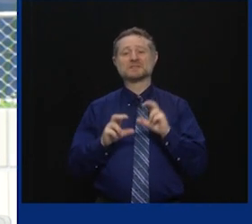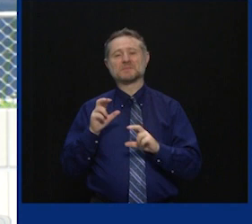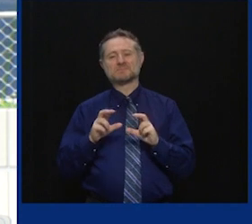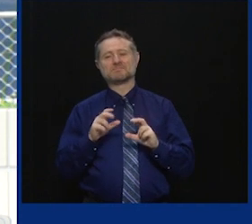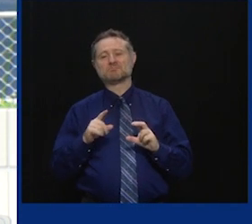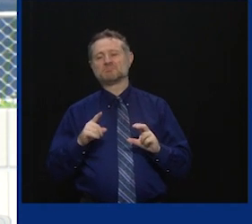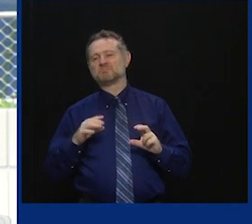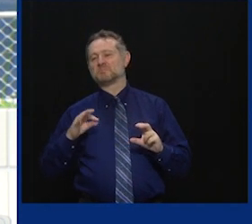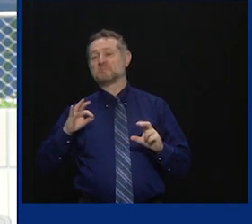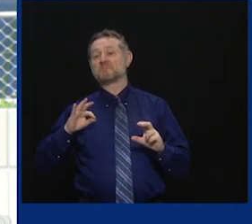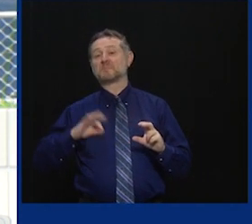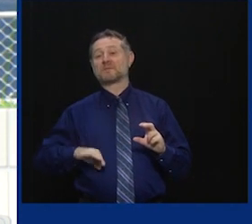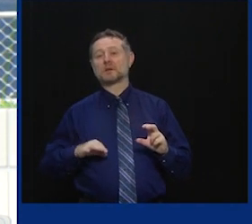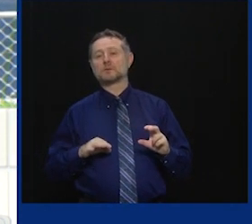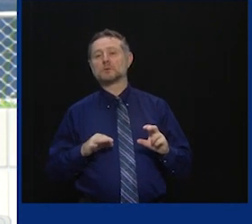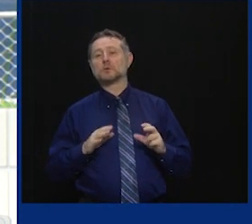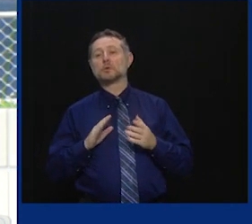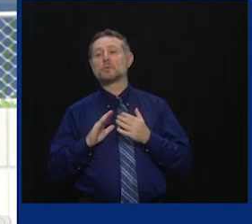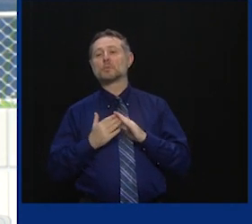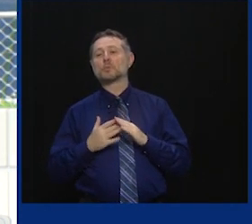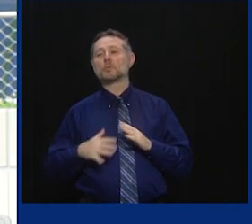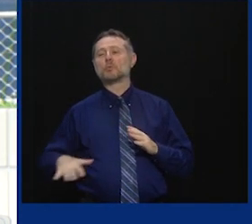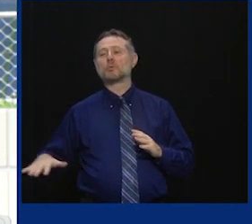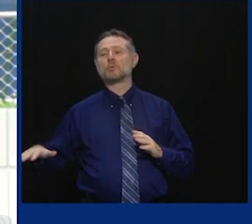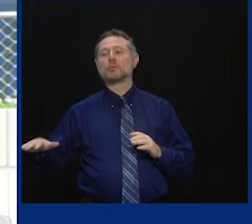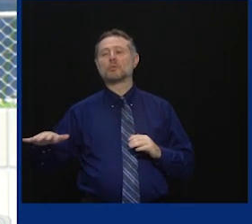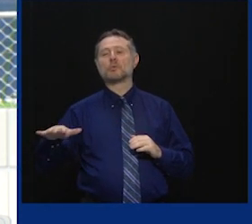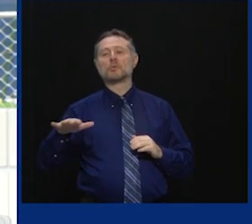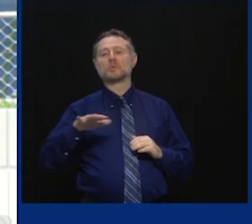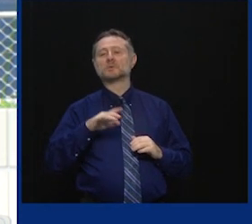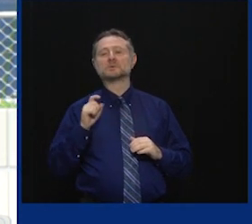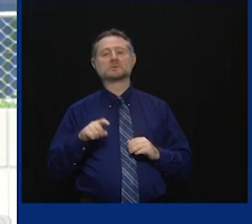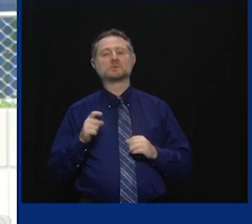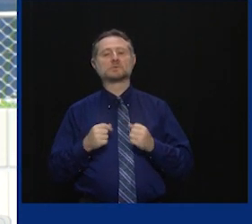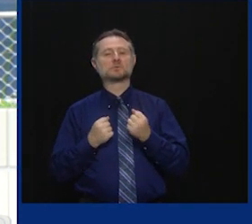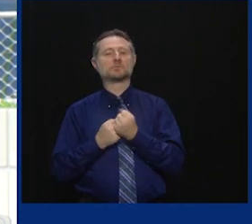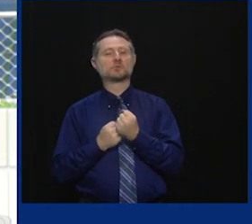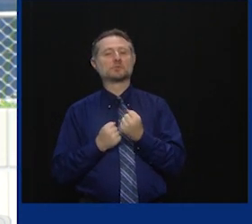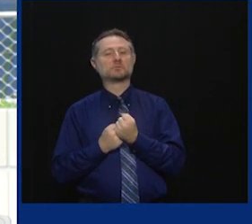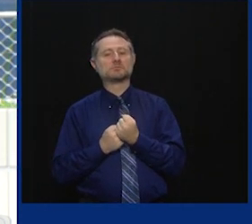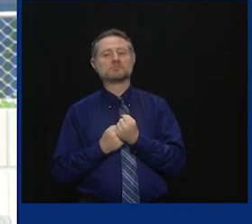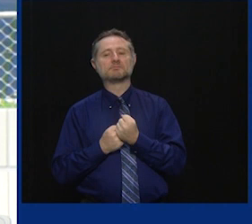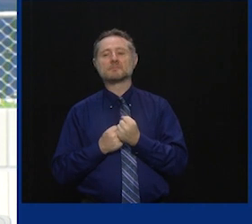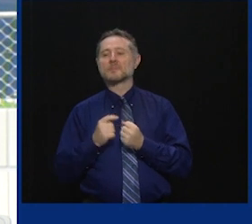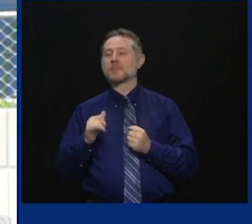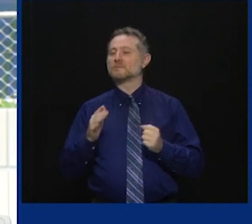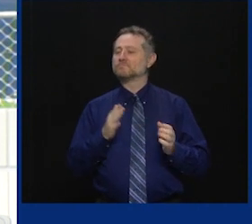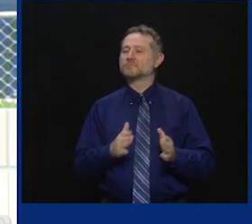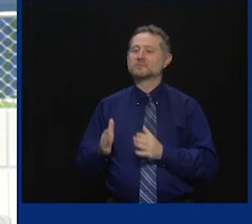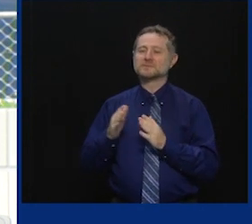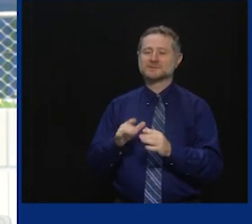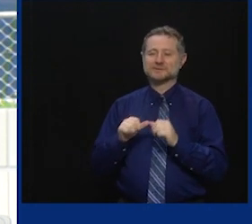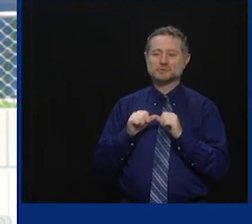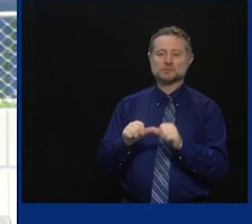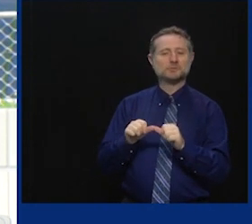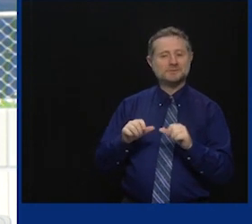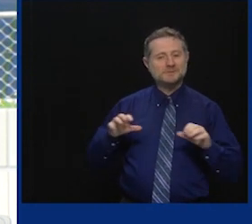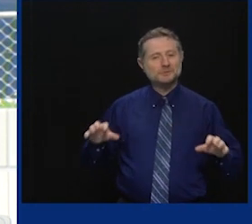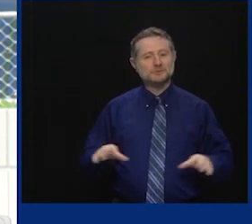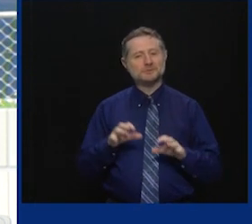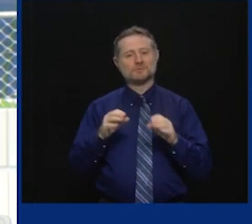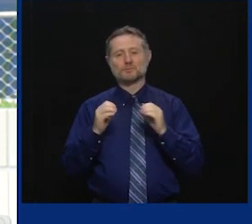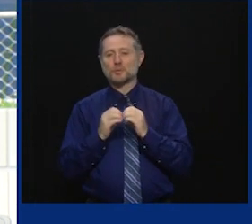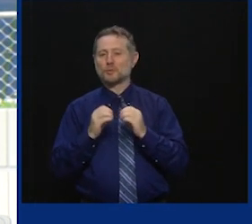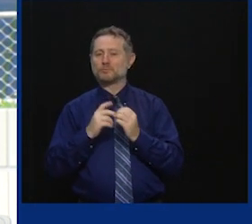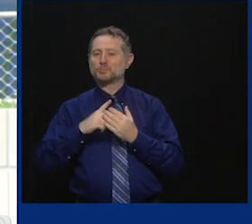for communities of all kinds, and we really need to support them and to continue to do more of them. I think with